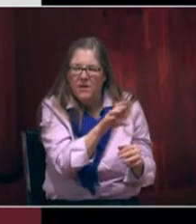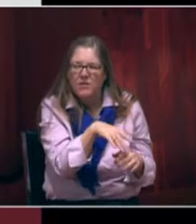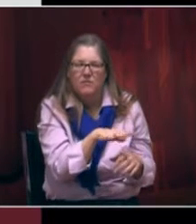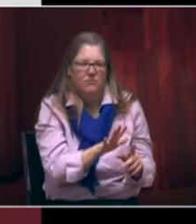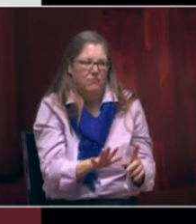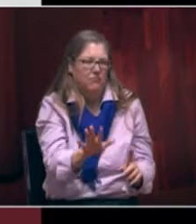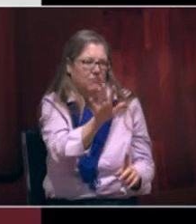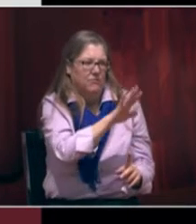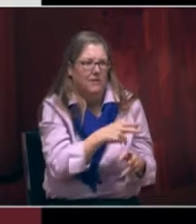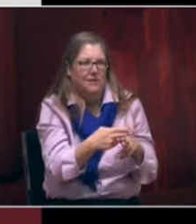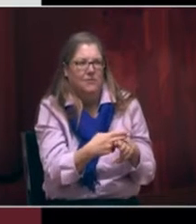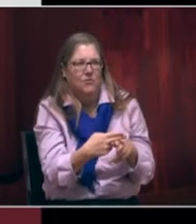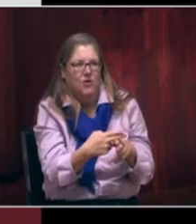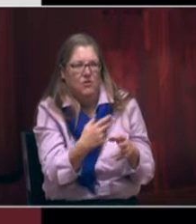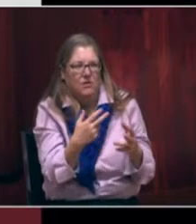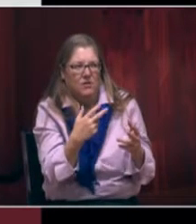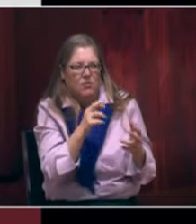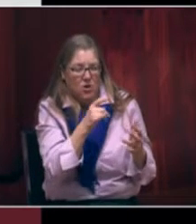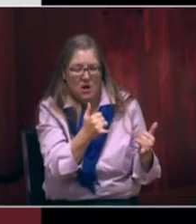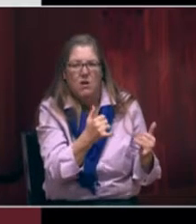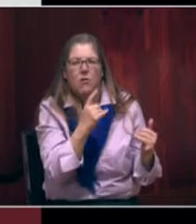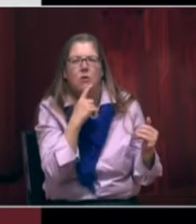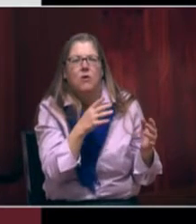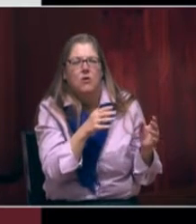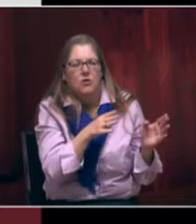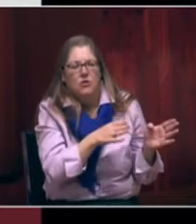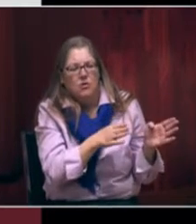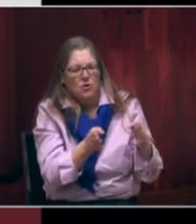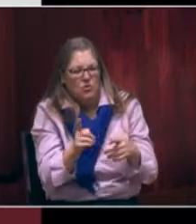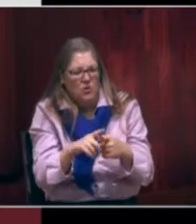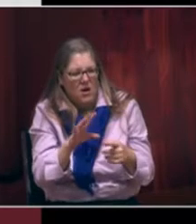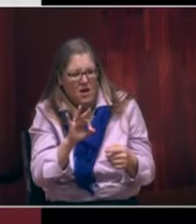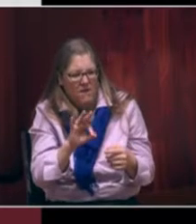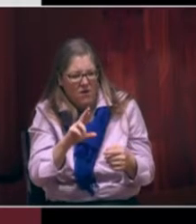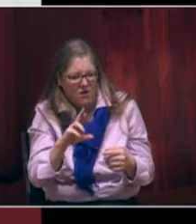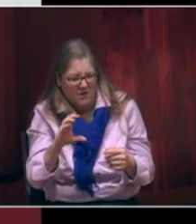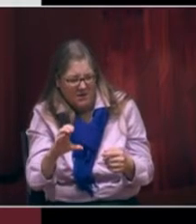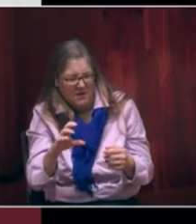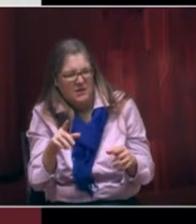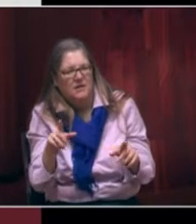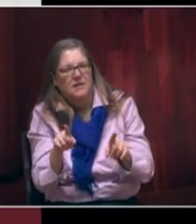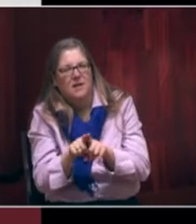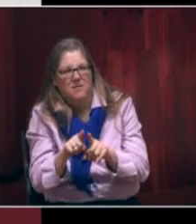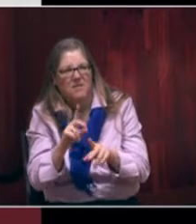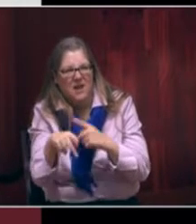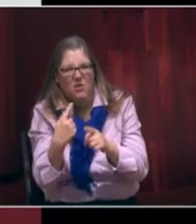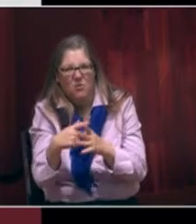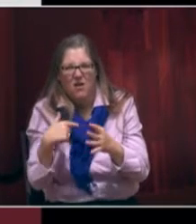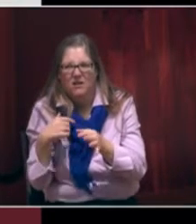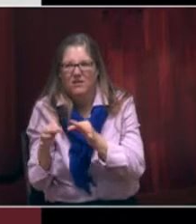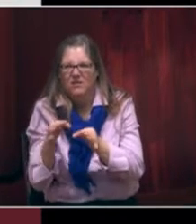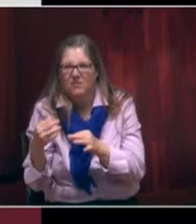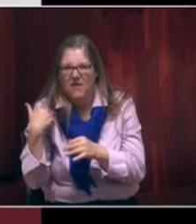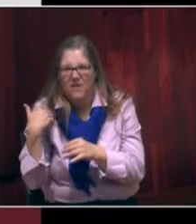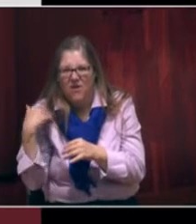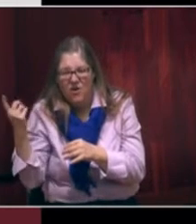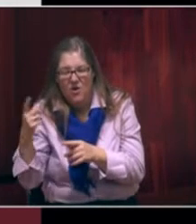those temporary records are now going to go to the Linux FRC in the same kind of process I described above, where